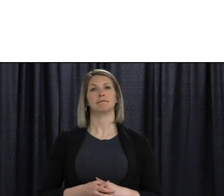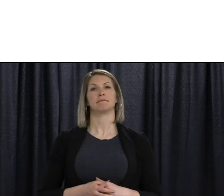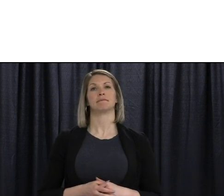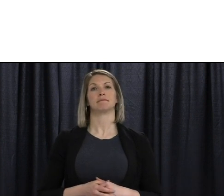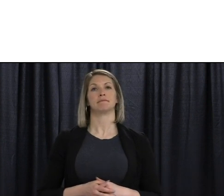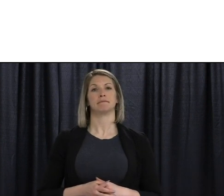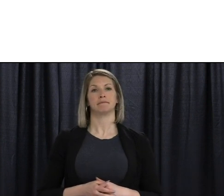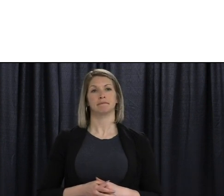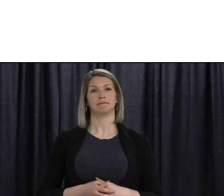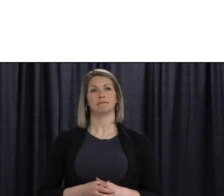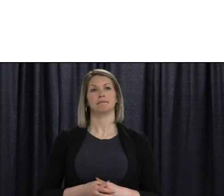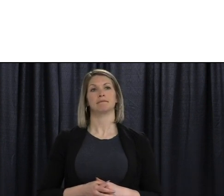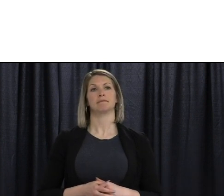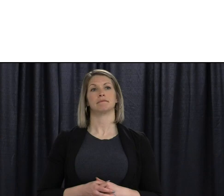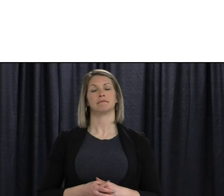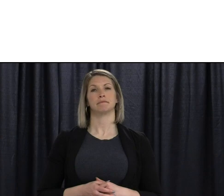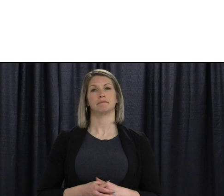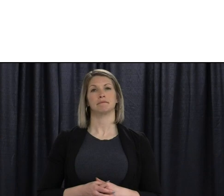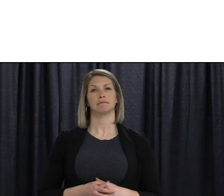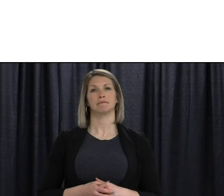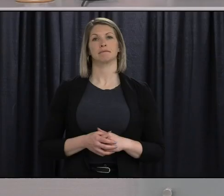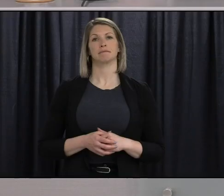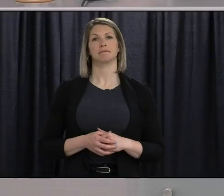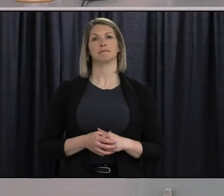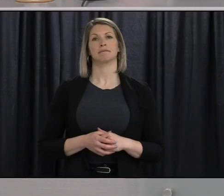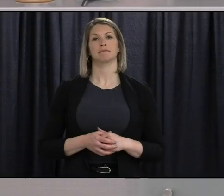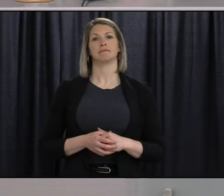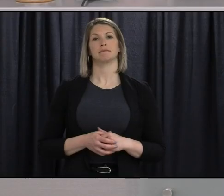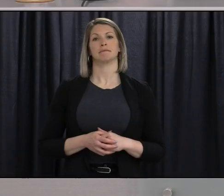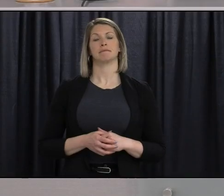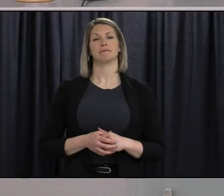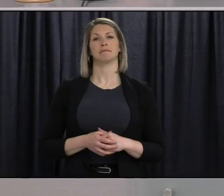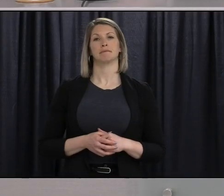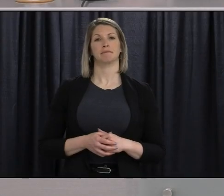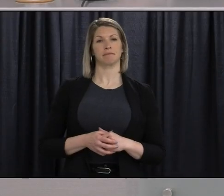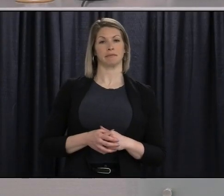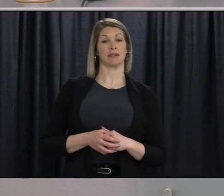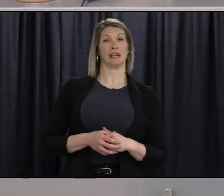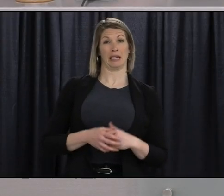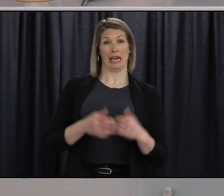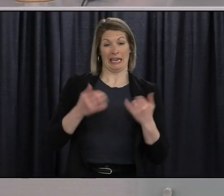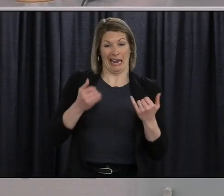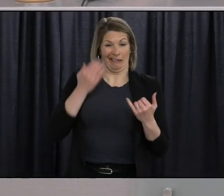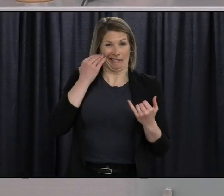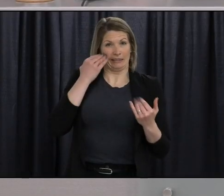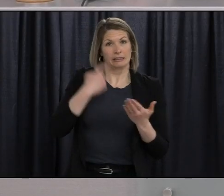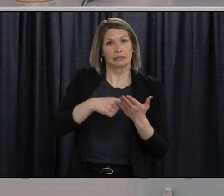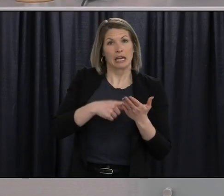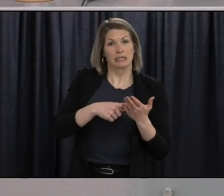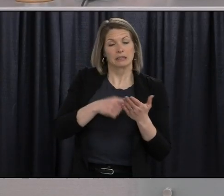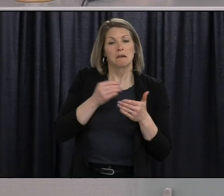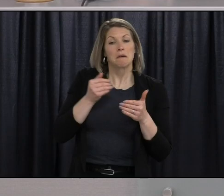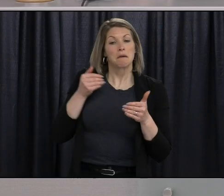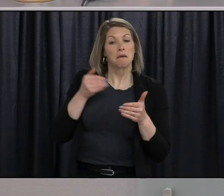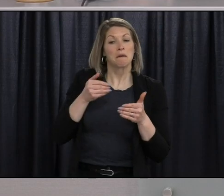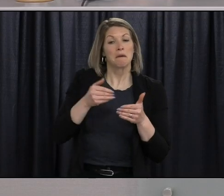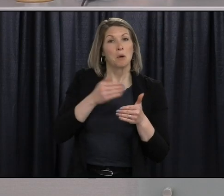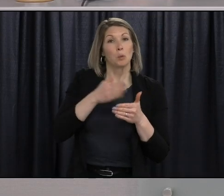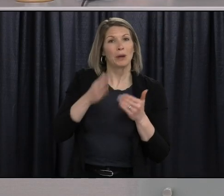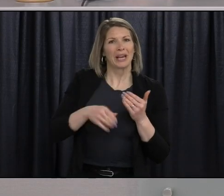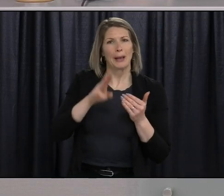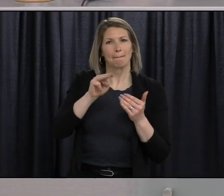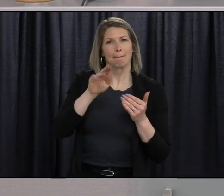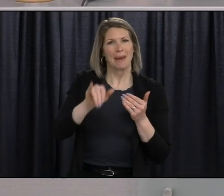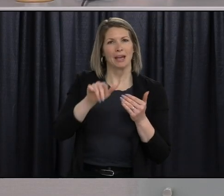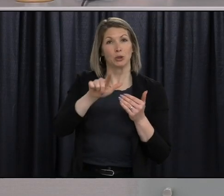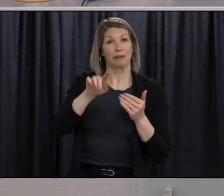Carol, you touched on this at the beginning. As people plan for May 2-4, I think some are confused about what